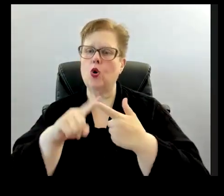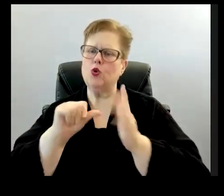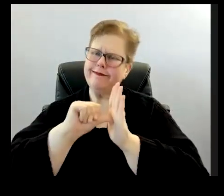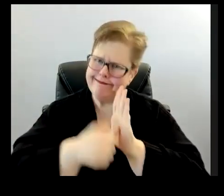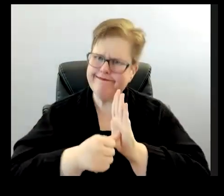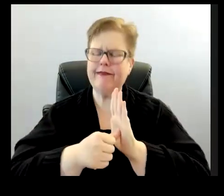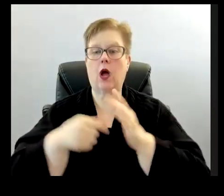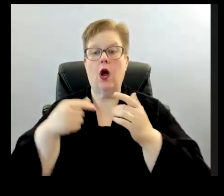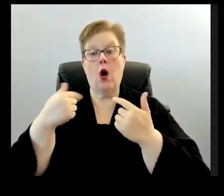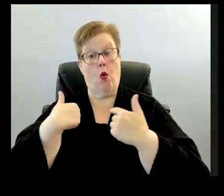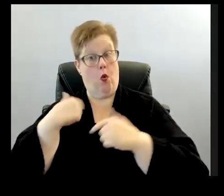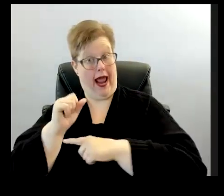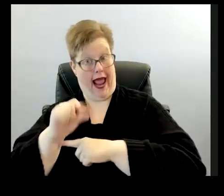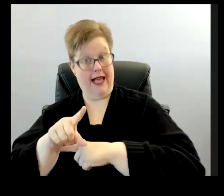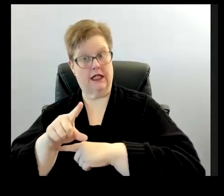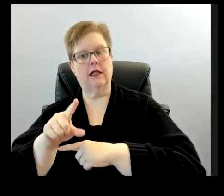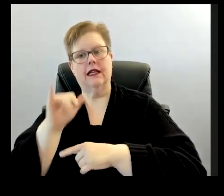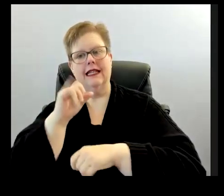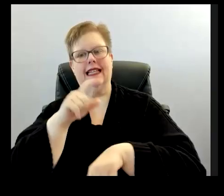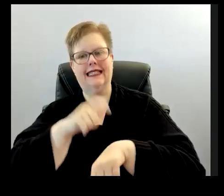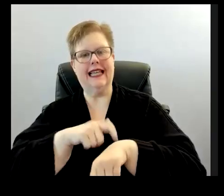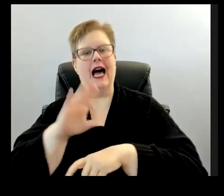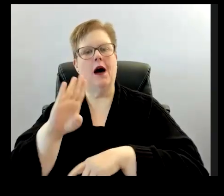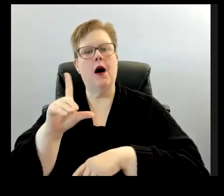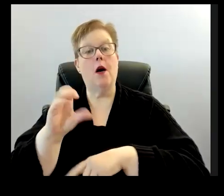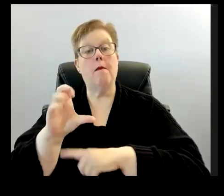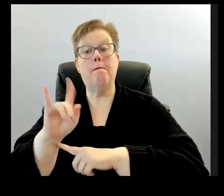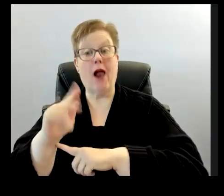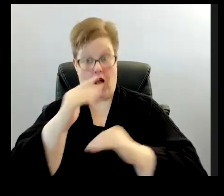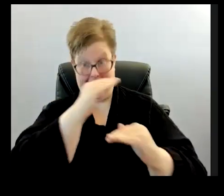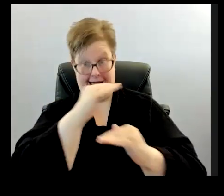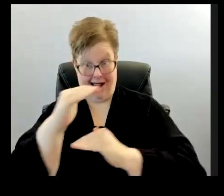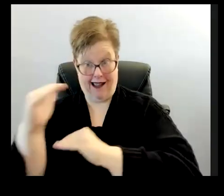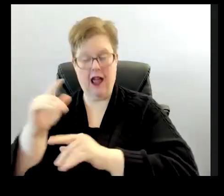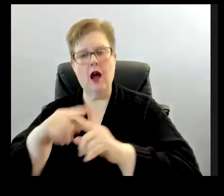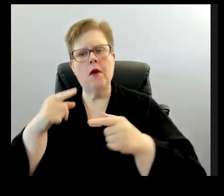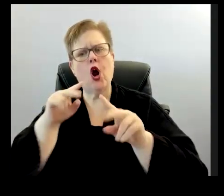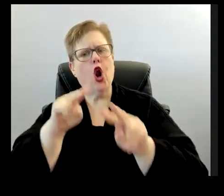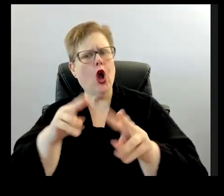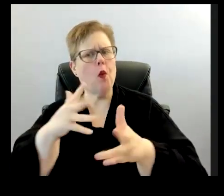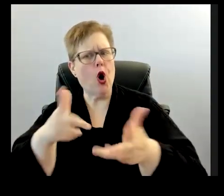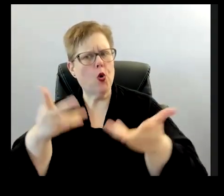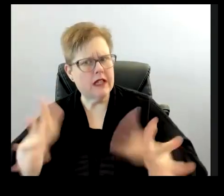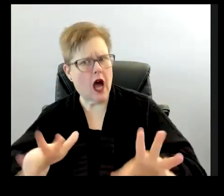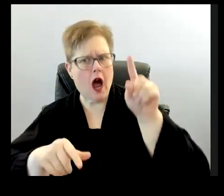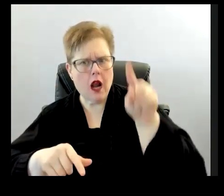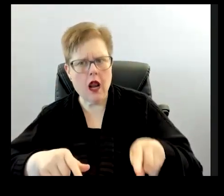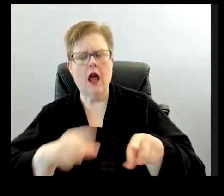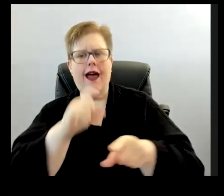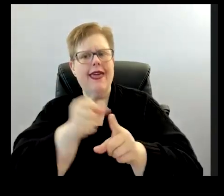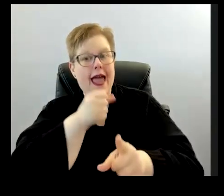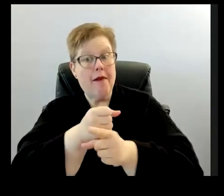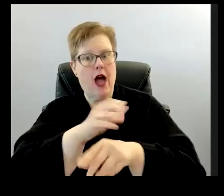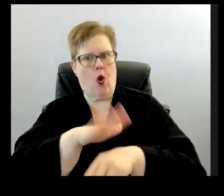right? What we are asking you to do is essentially time blocking. But as you are doing this, look at what you've done and look at what the impact might